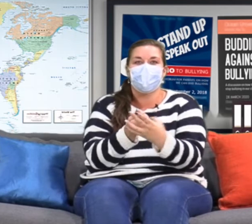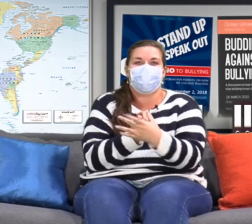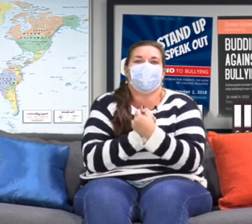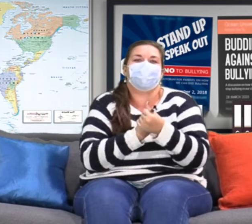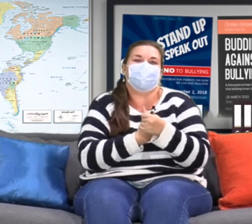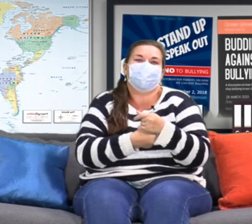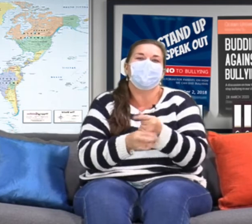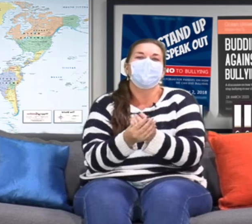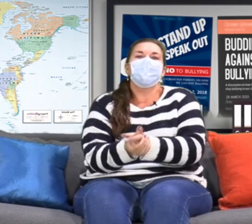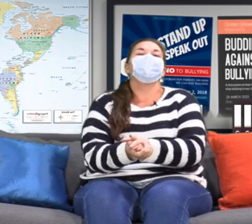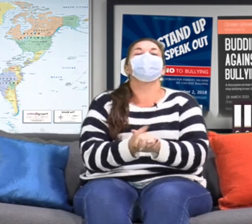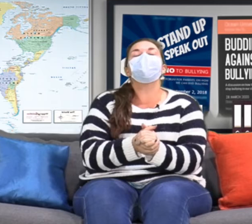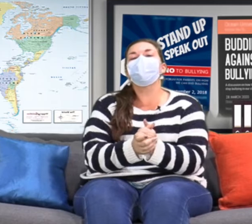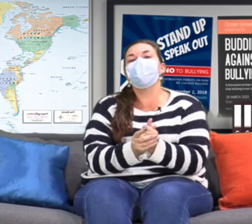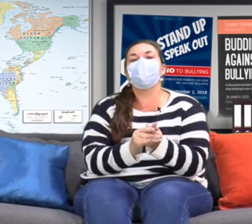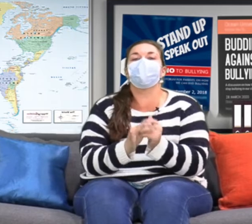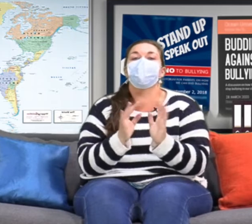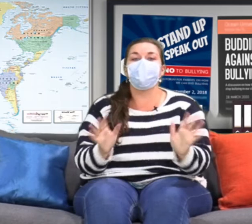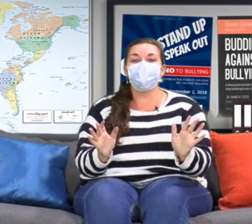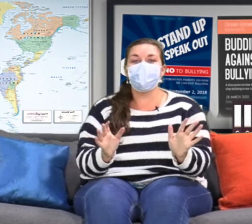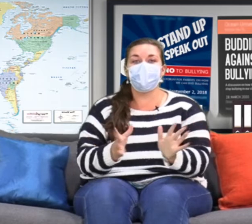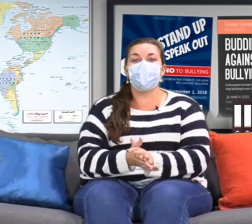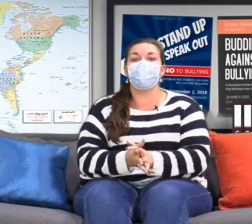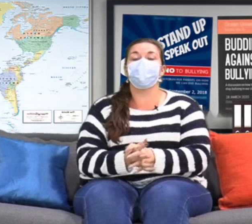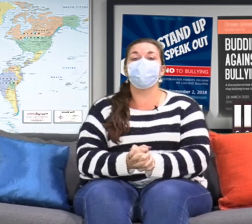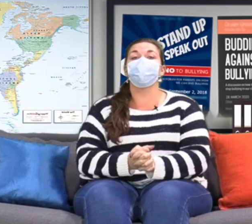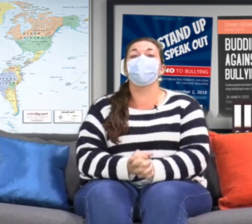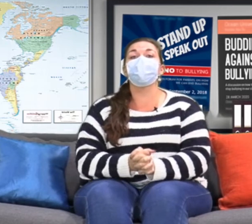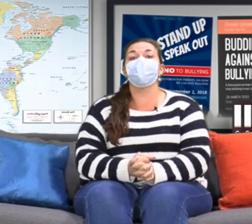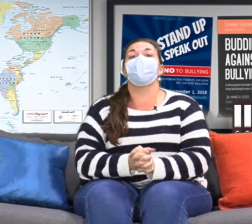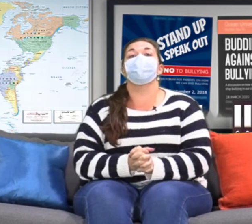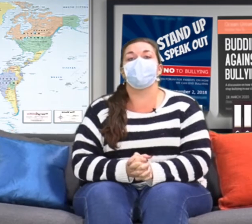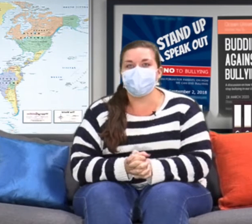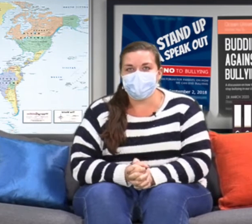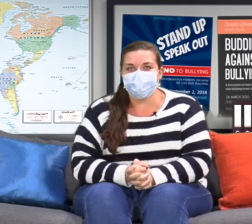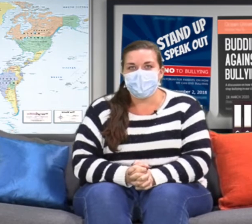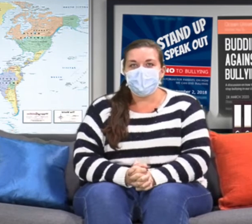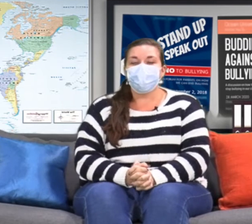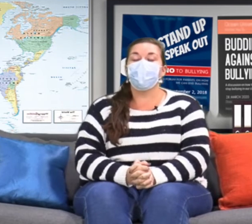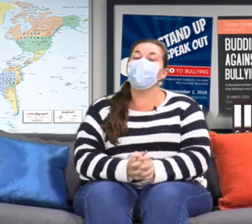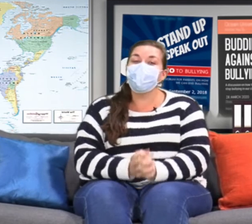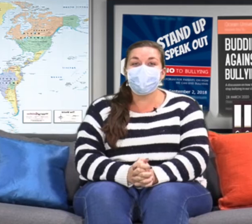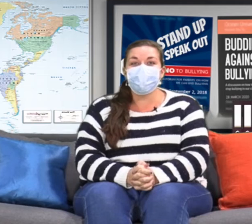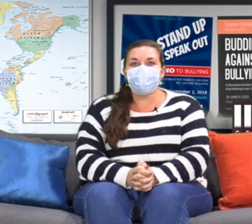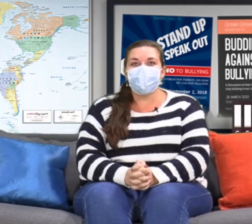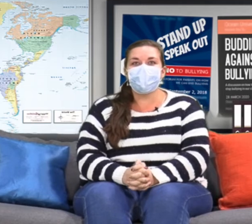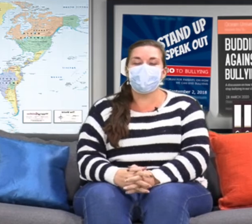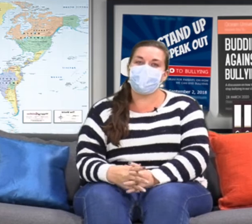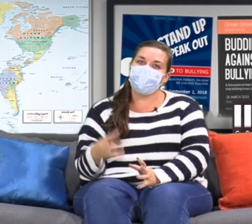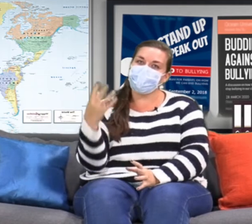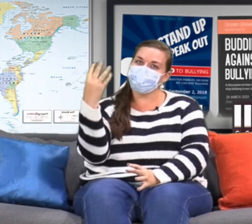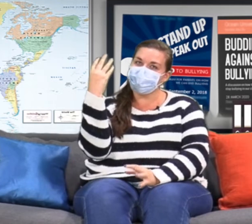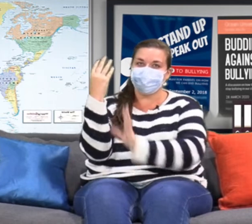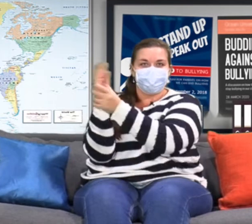the silly thumbs. So please remember that for this week, we are trying to not touch our faces. So always keep that in mind.